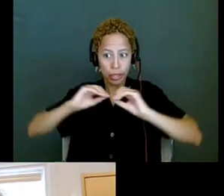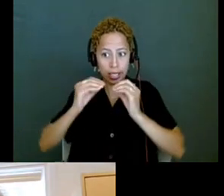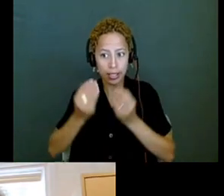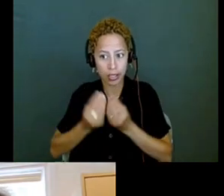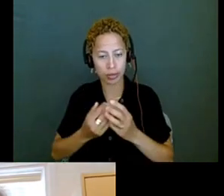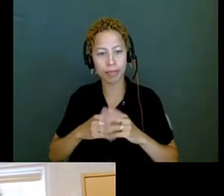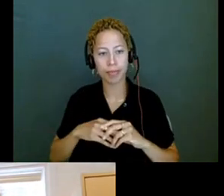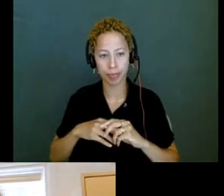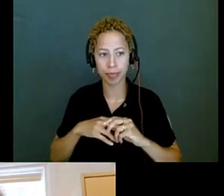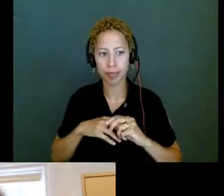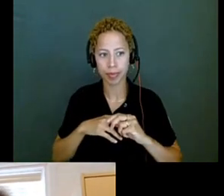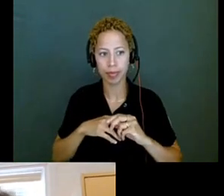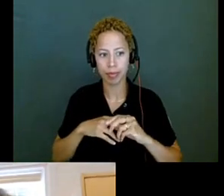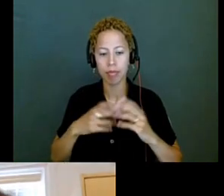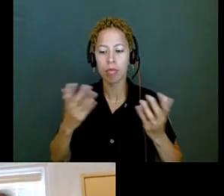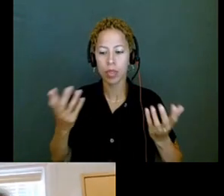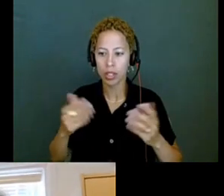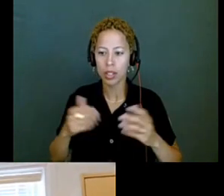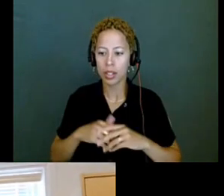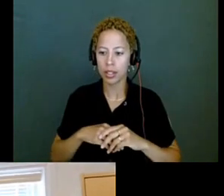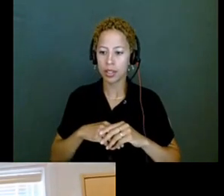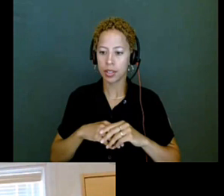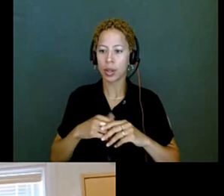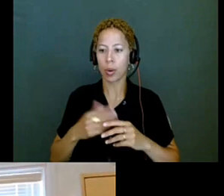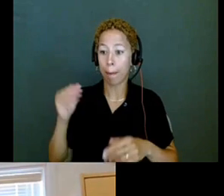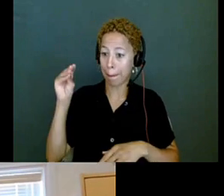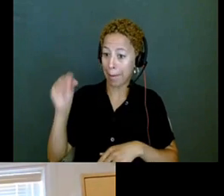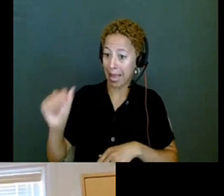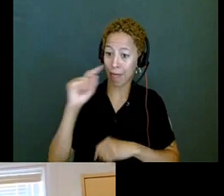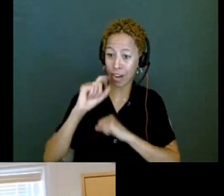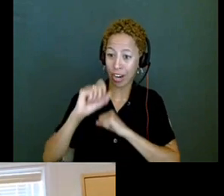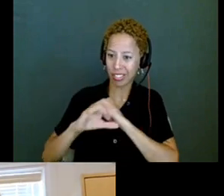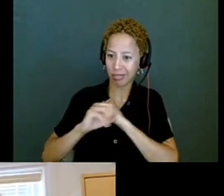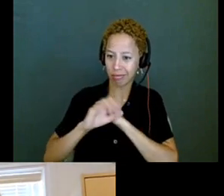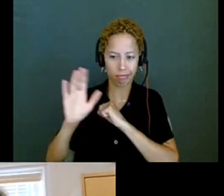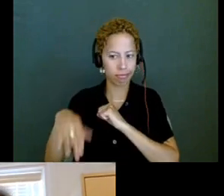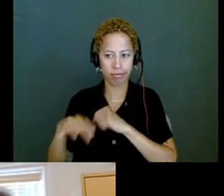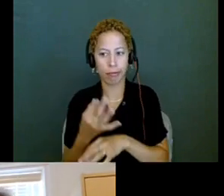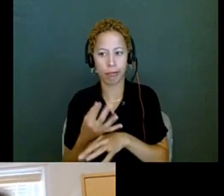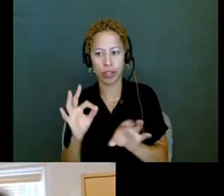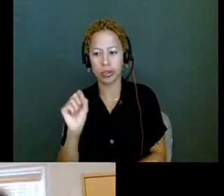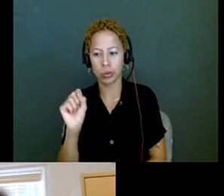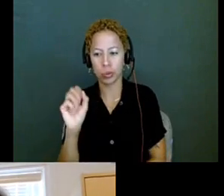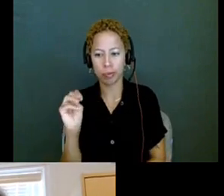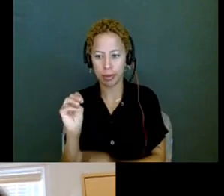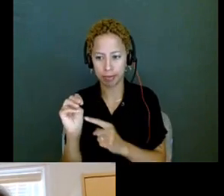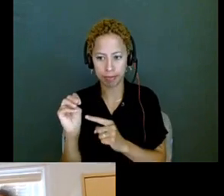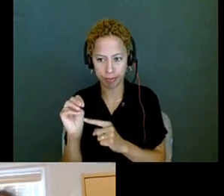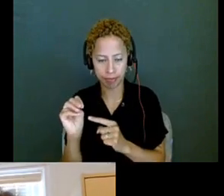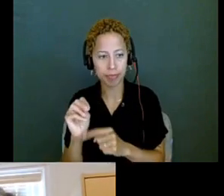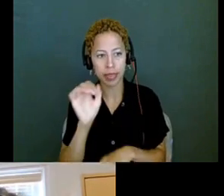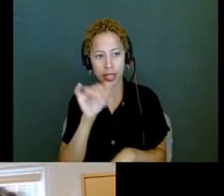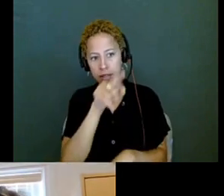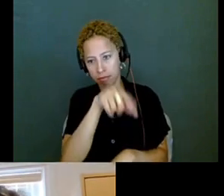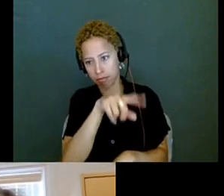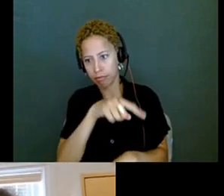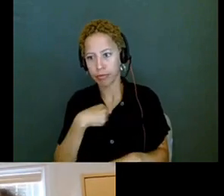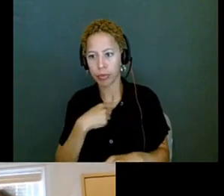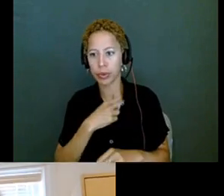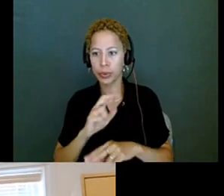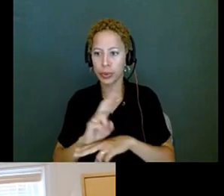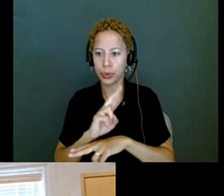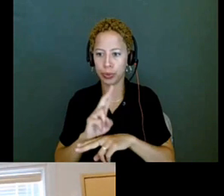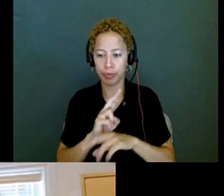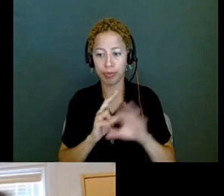So we just thought it didn't make sense to pay when this is here. So these are the avenues we use. So Facebook,